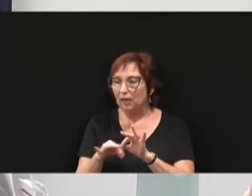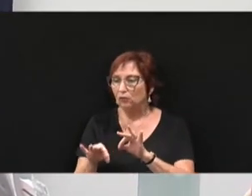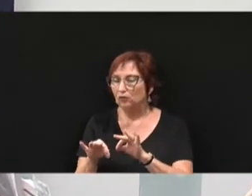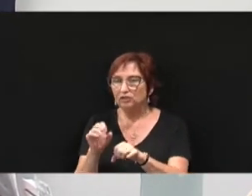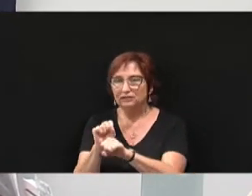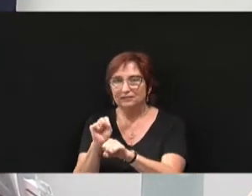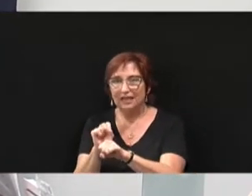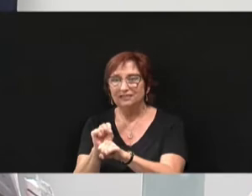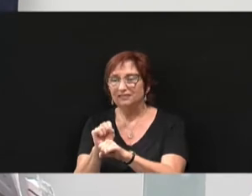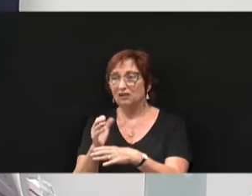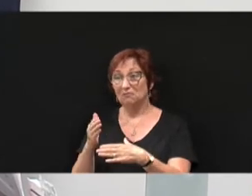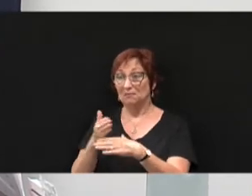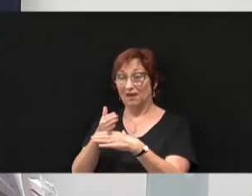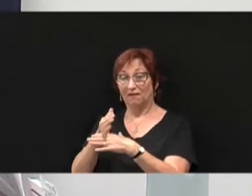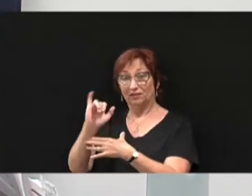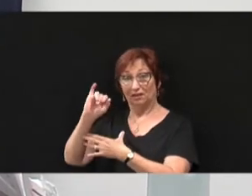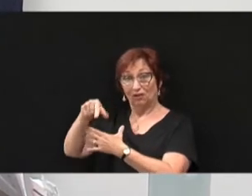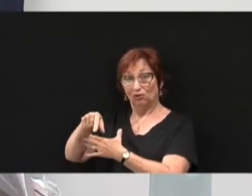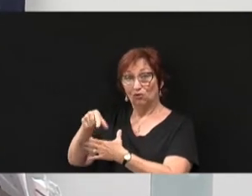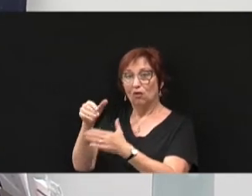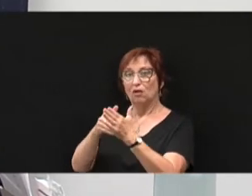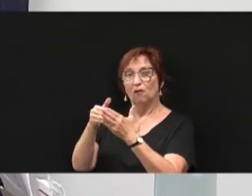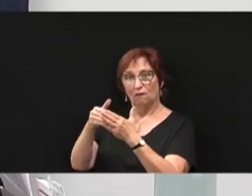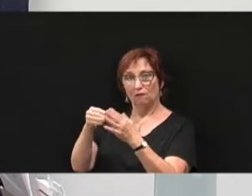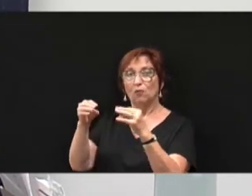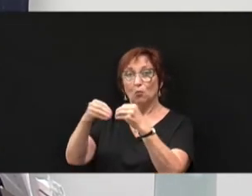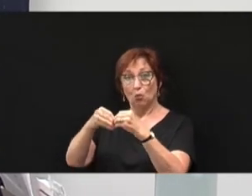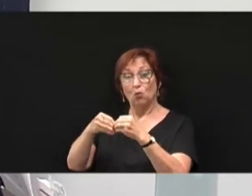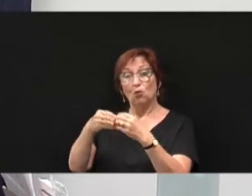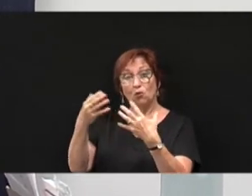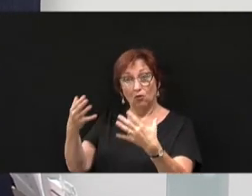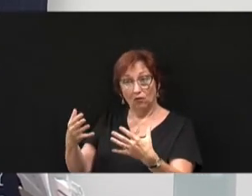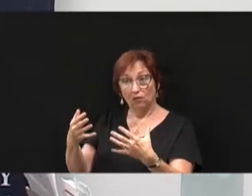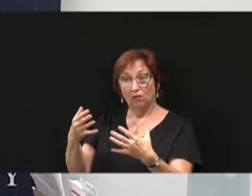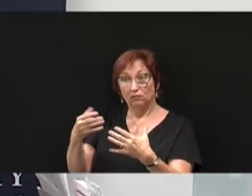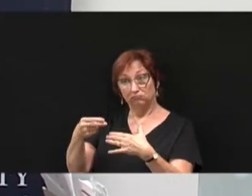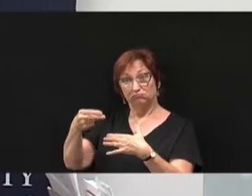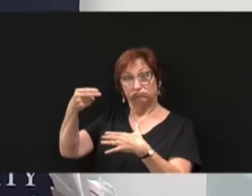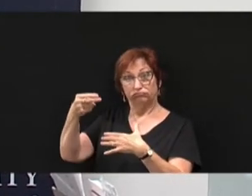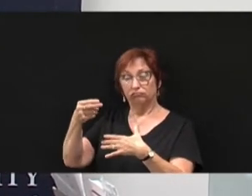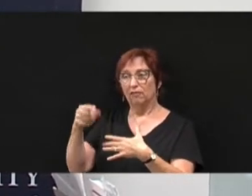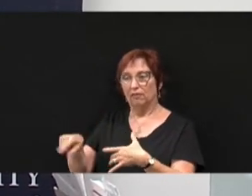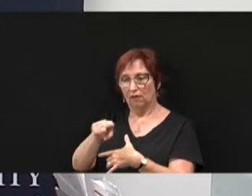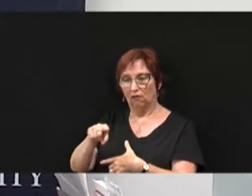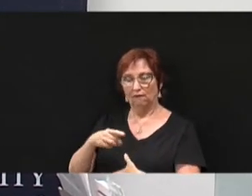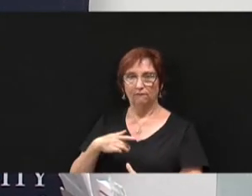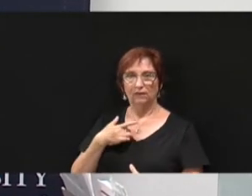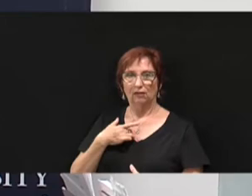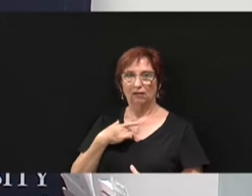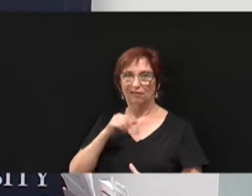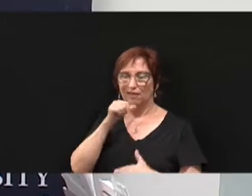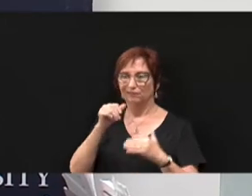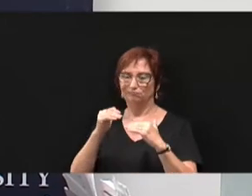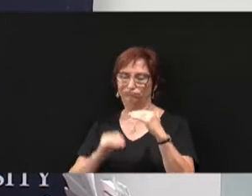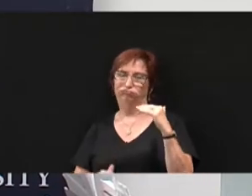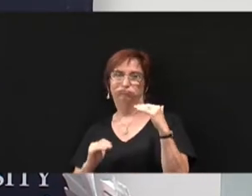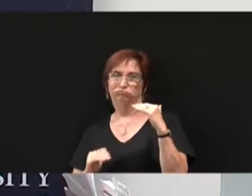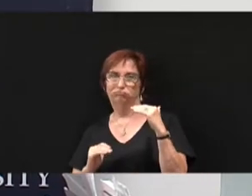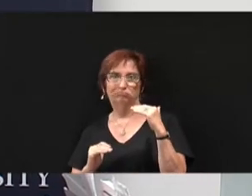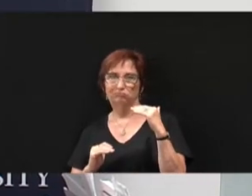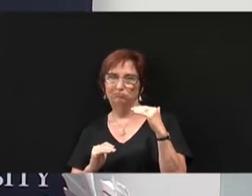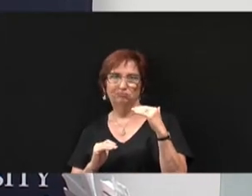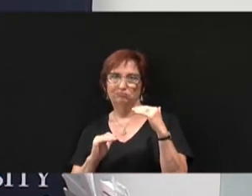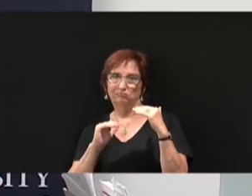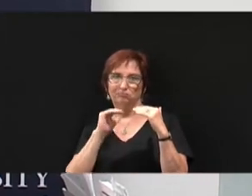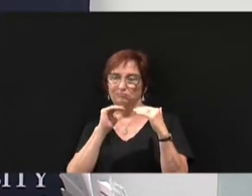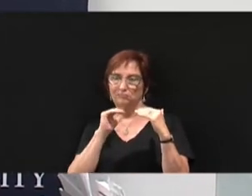average IQ, and very often more, they are feeling inadequate, just like all of you